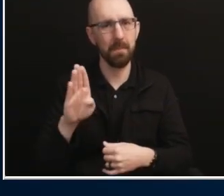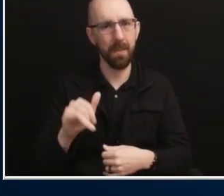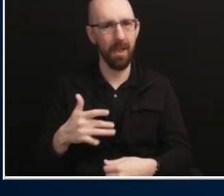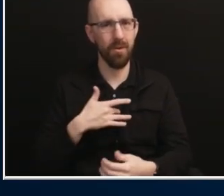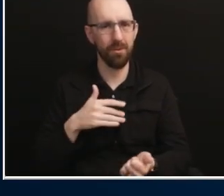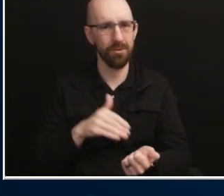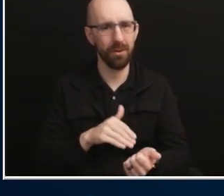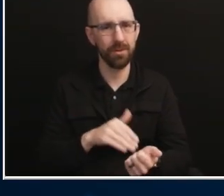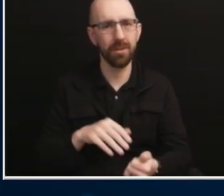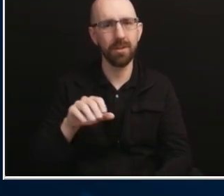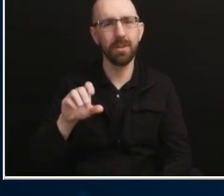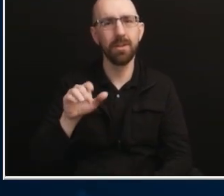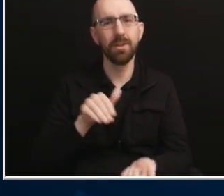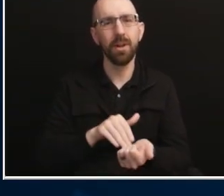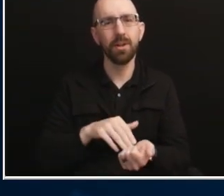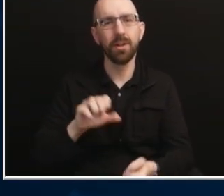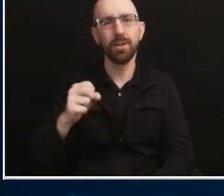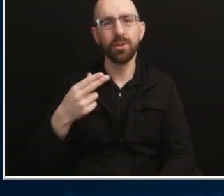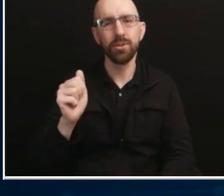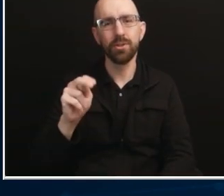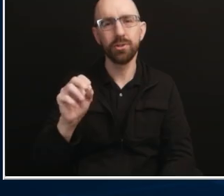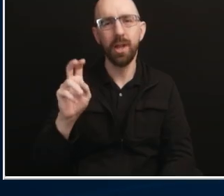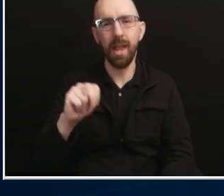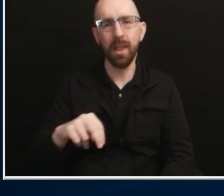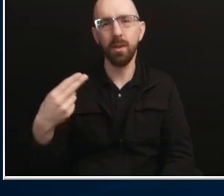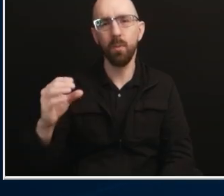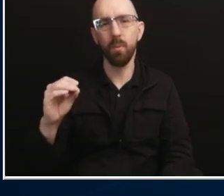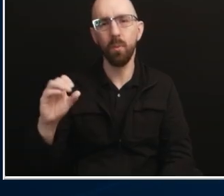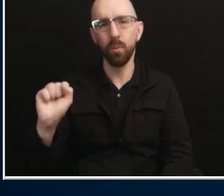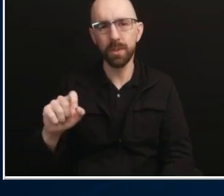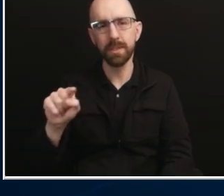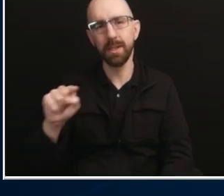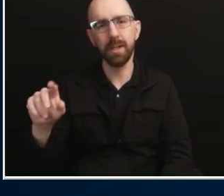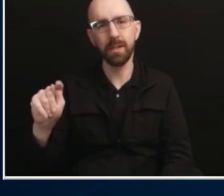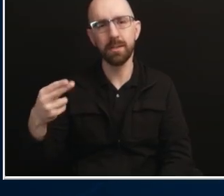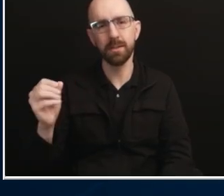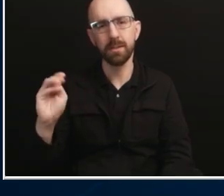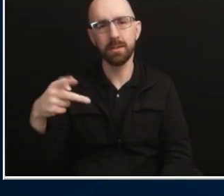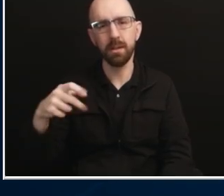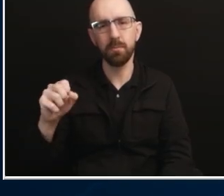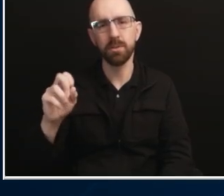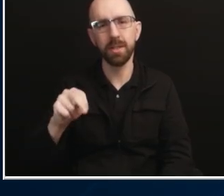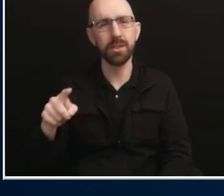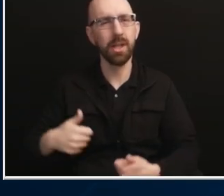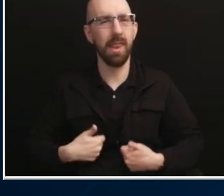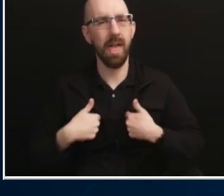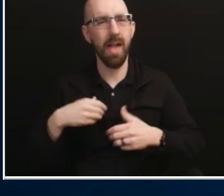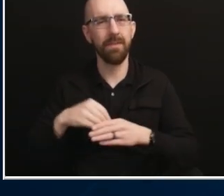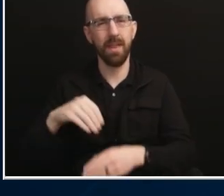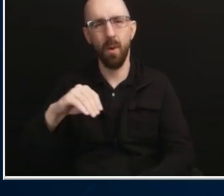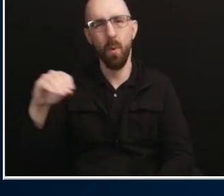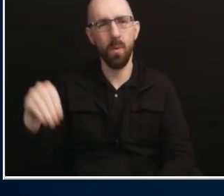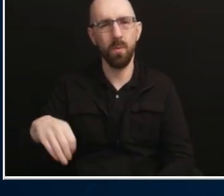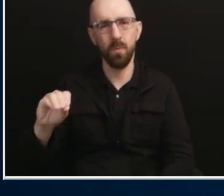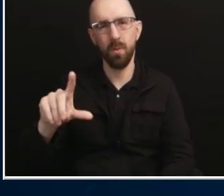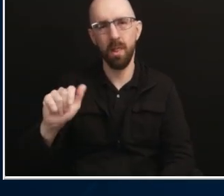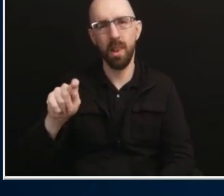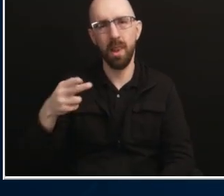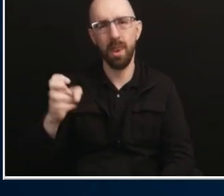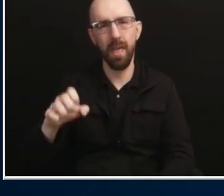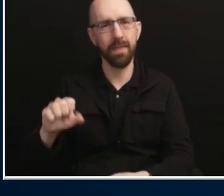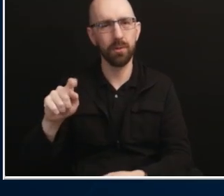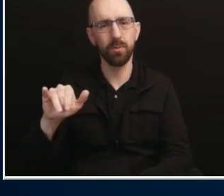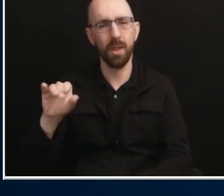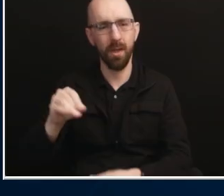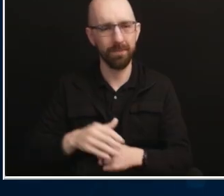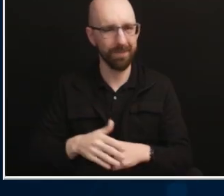Shannon Hoos-Thompson with the University of Kansas Health System. She is live in our Olathe studio this morning. Good morning. How are you? Hey, I'm great. Good morning to